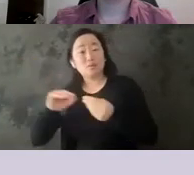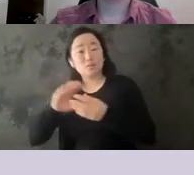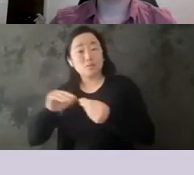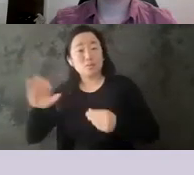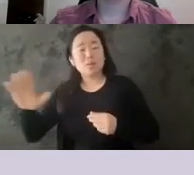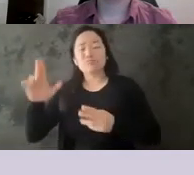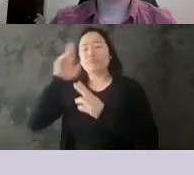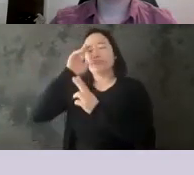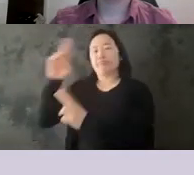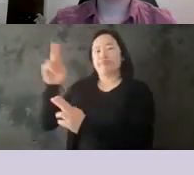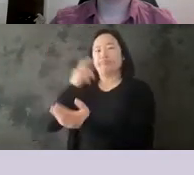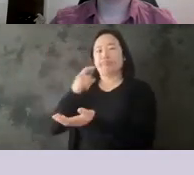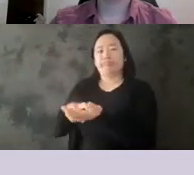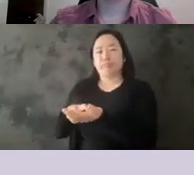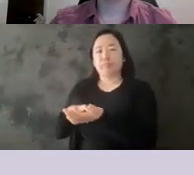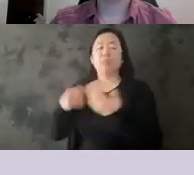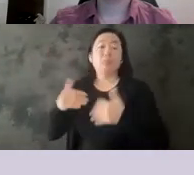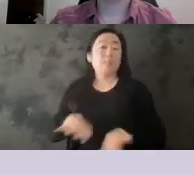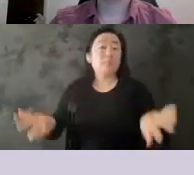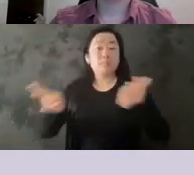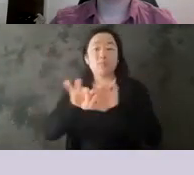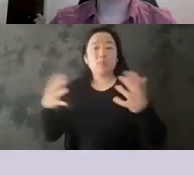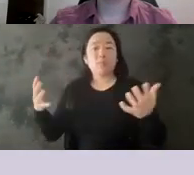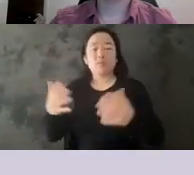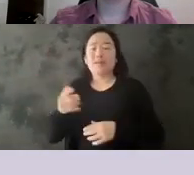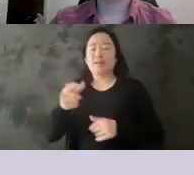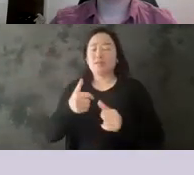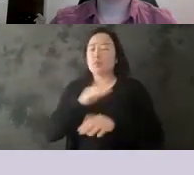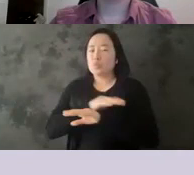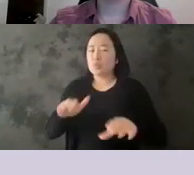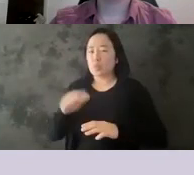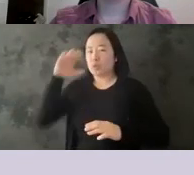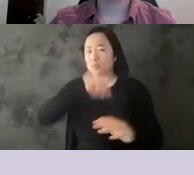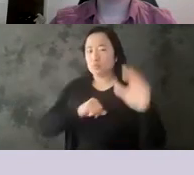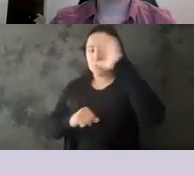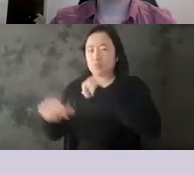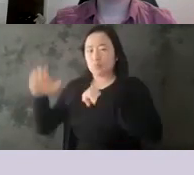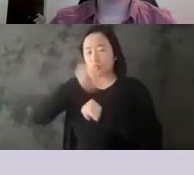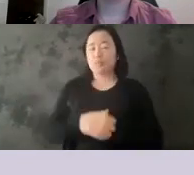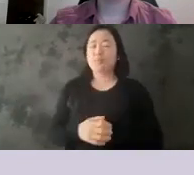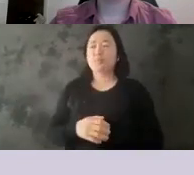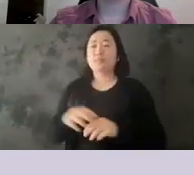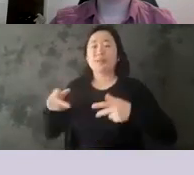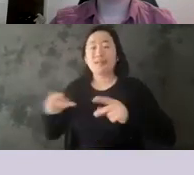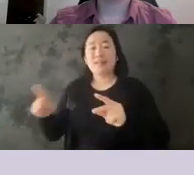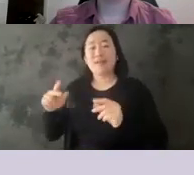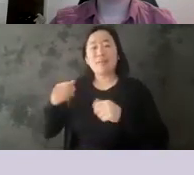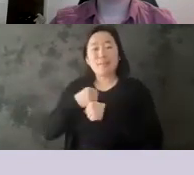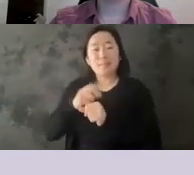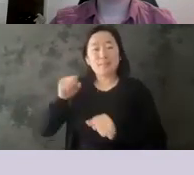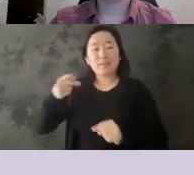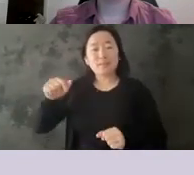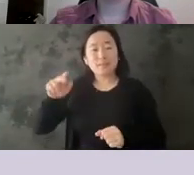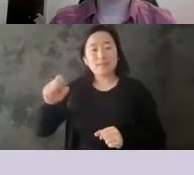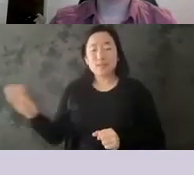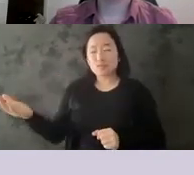is avoiding making assumptions. So creating space for survivors to share parts of their experiences